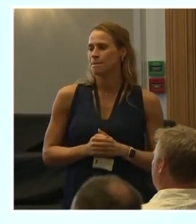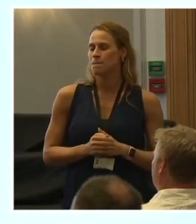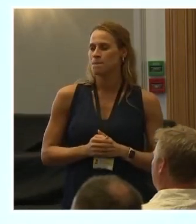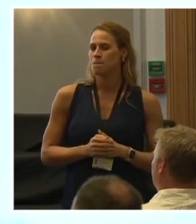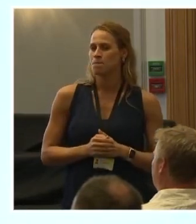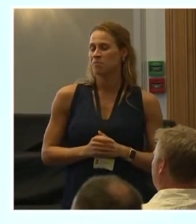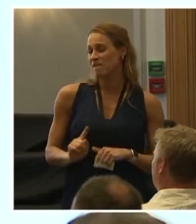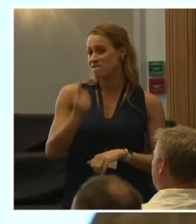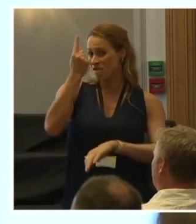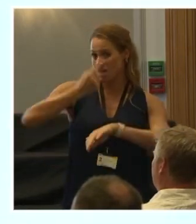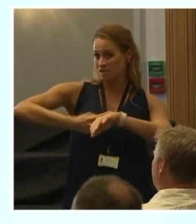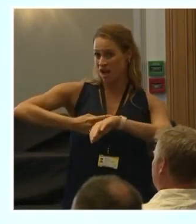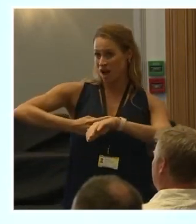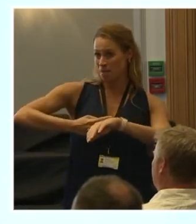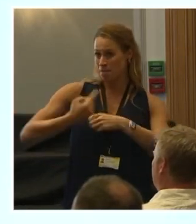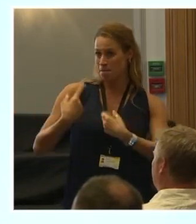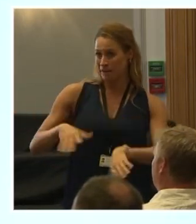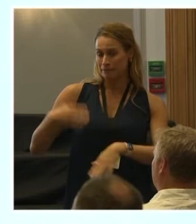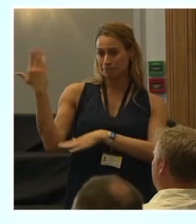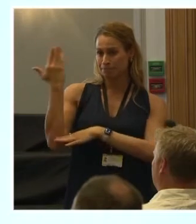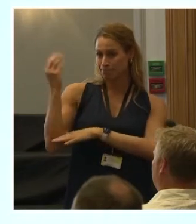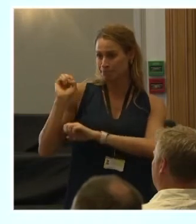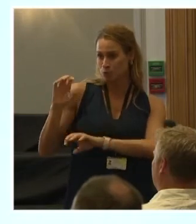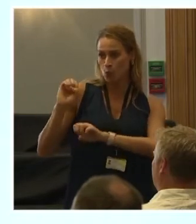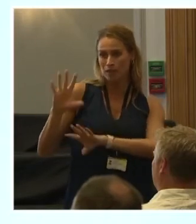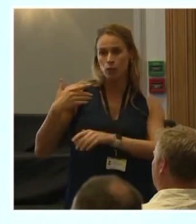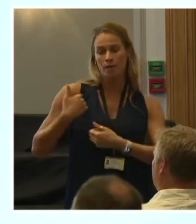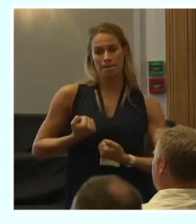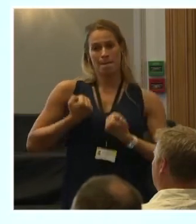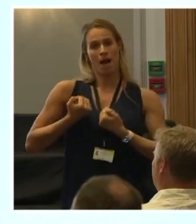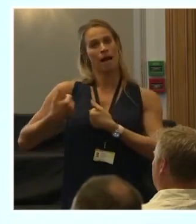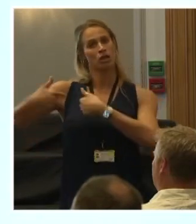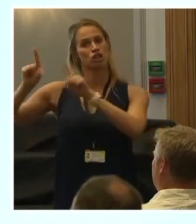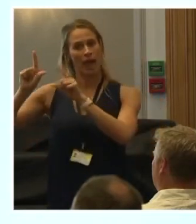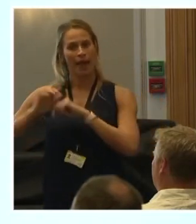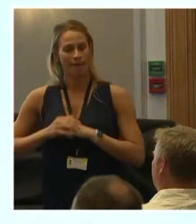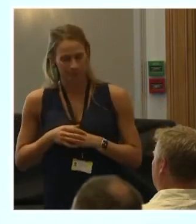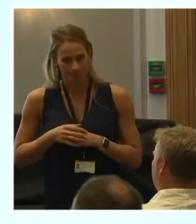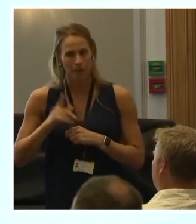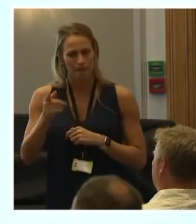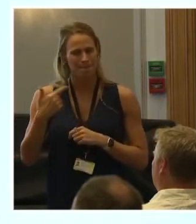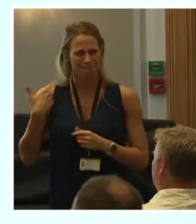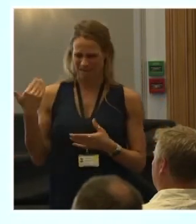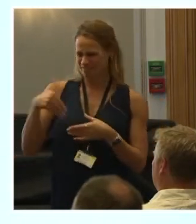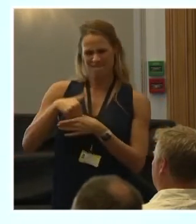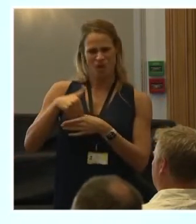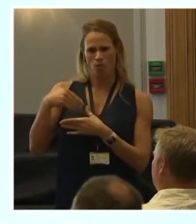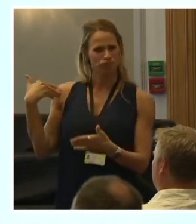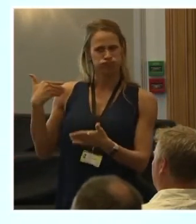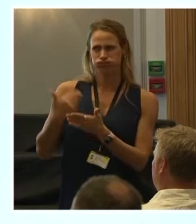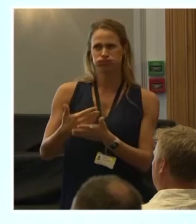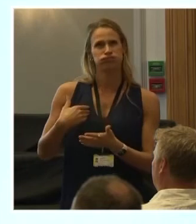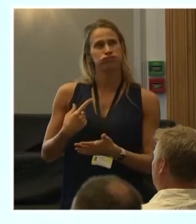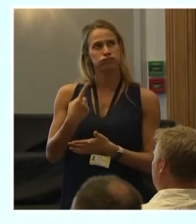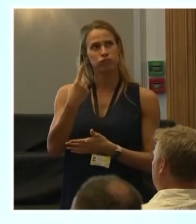time that I've spoken to you as chair of Retina UK, I've actually been working with the organisation and the trustee board for a